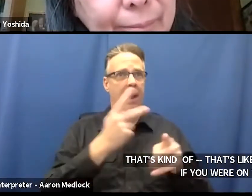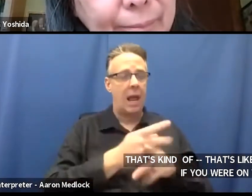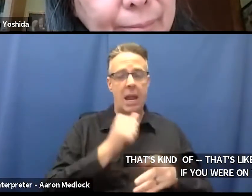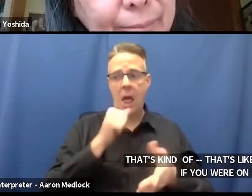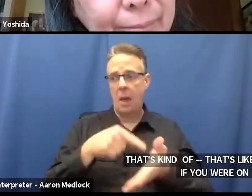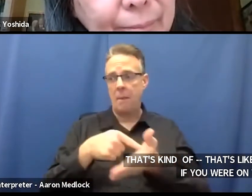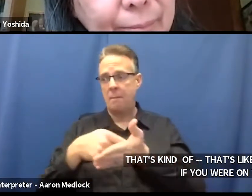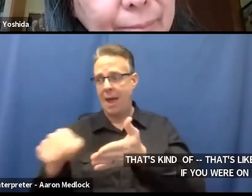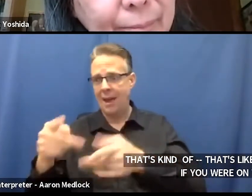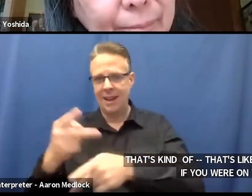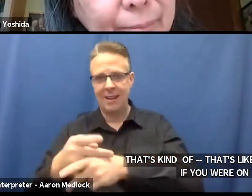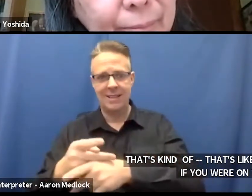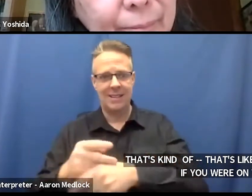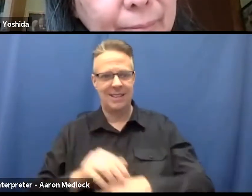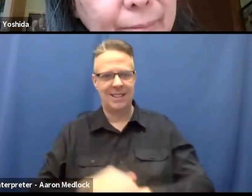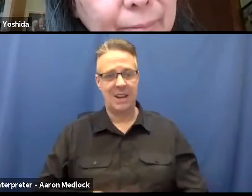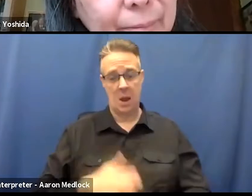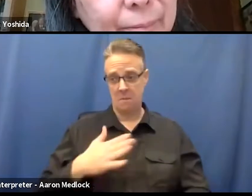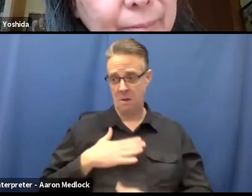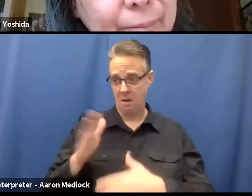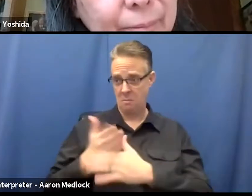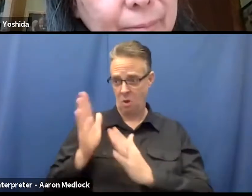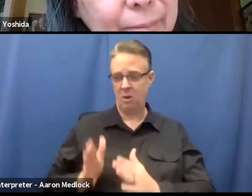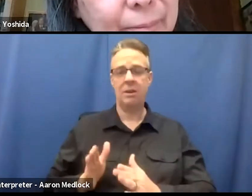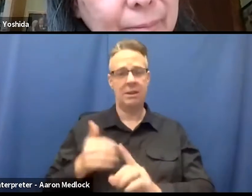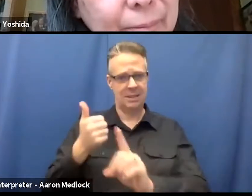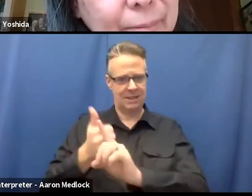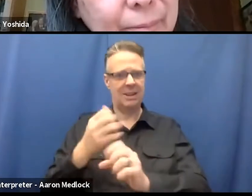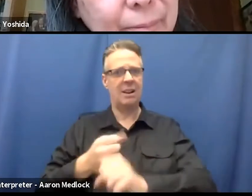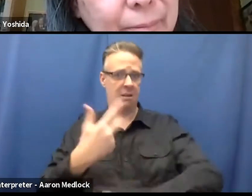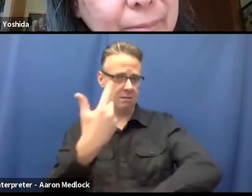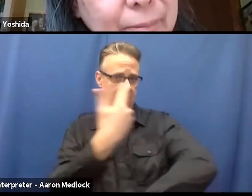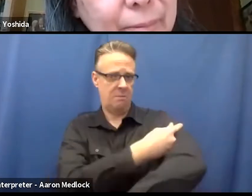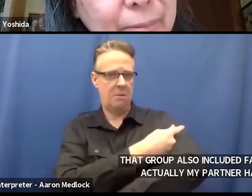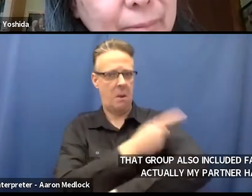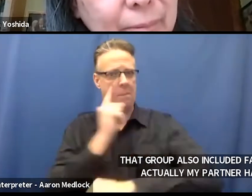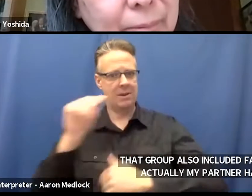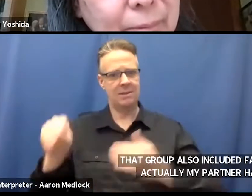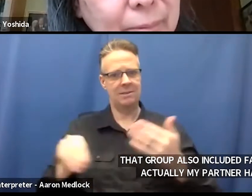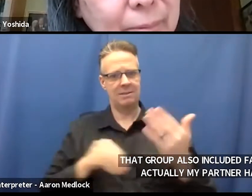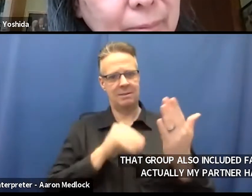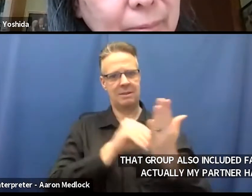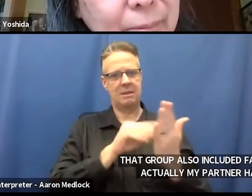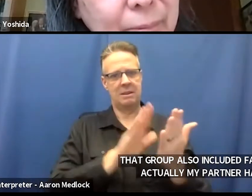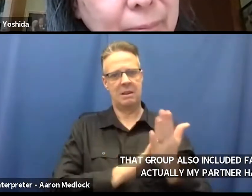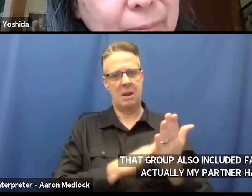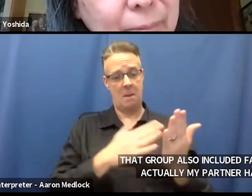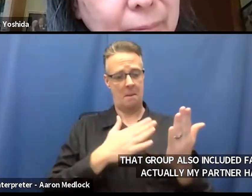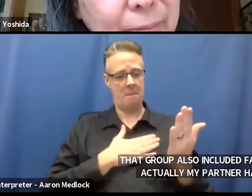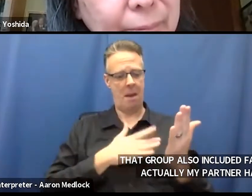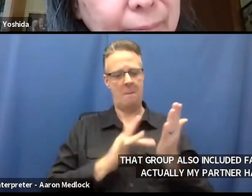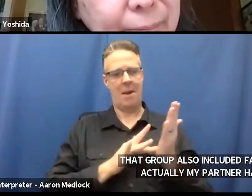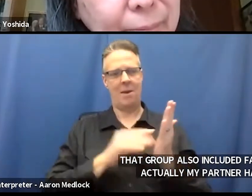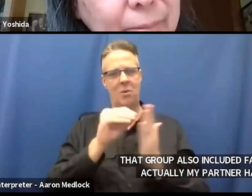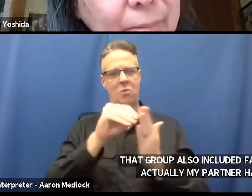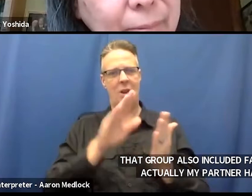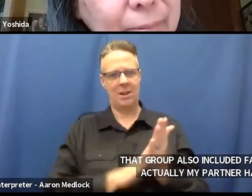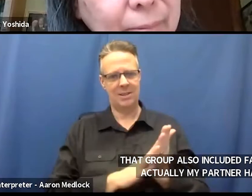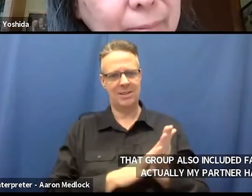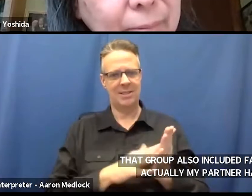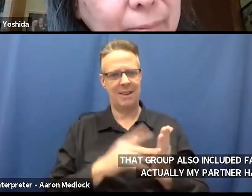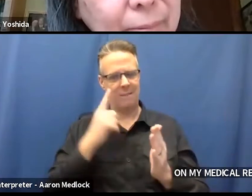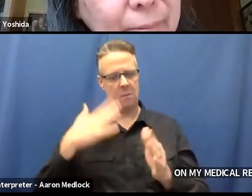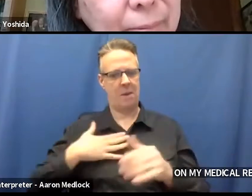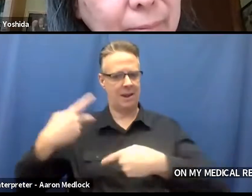actually my partner had his vaccine because he is on my medical records as my carer. I haven't had a